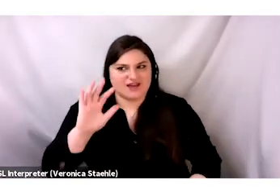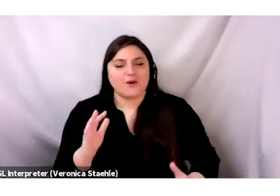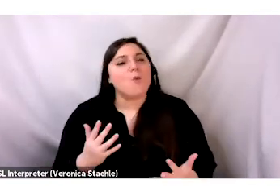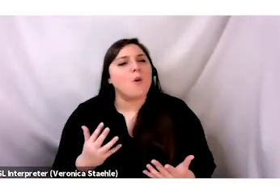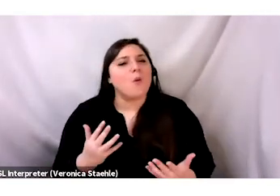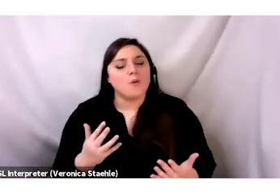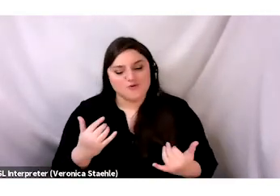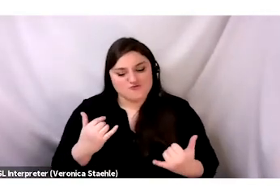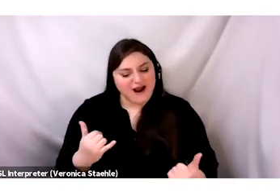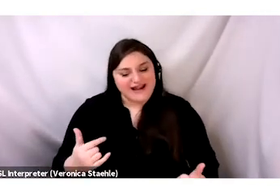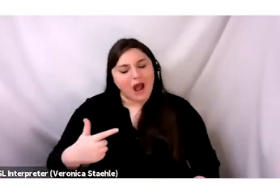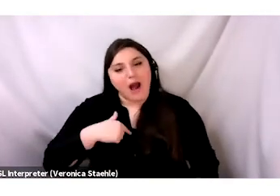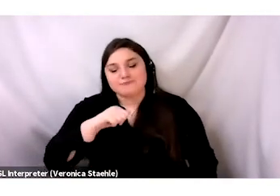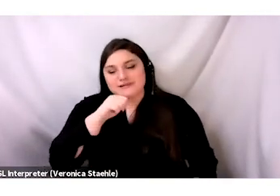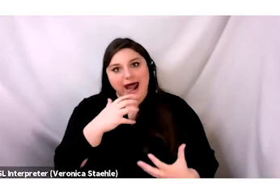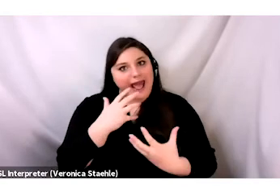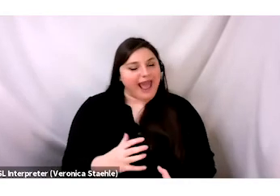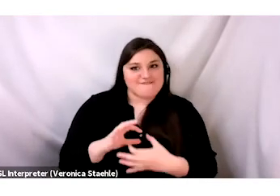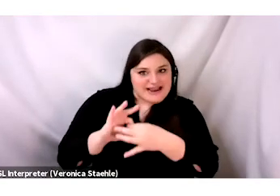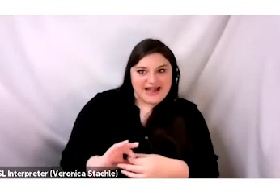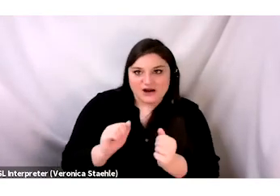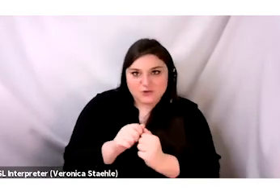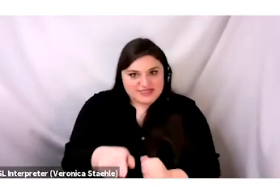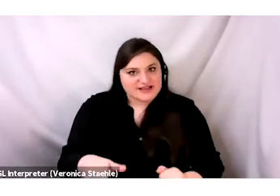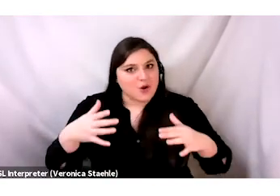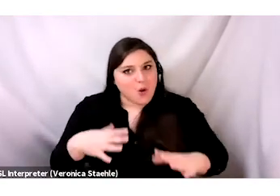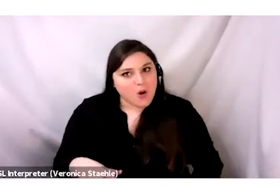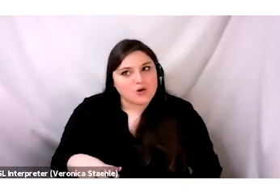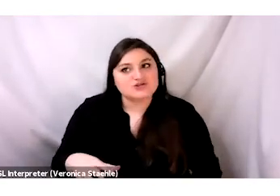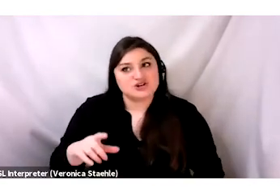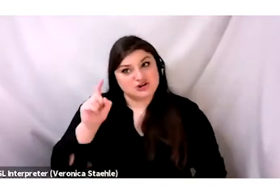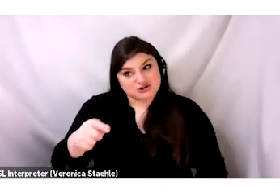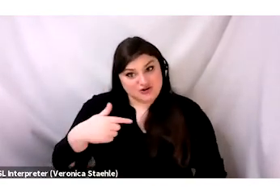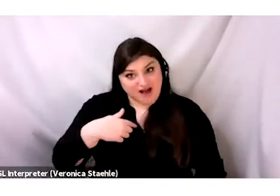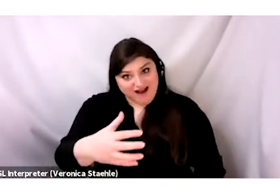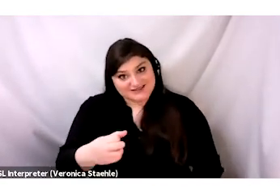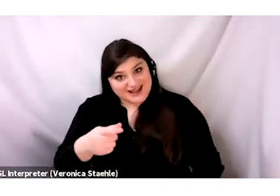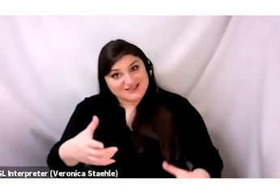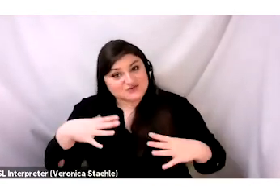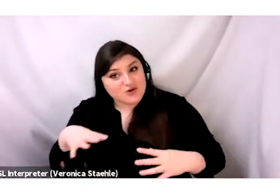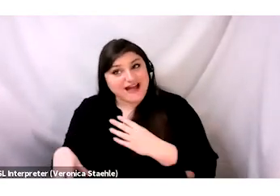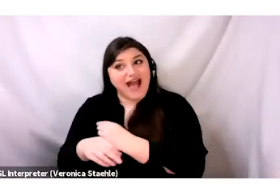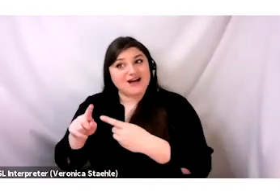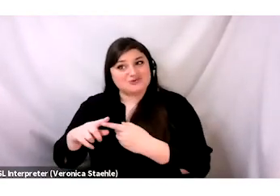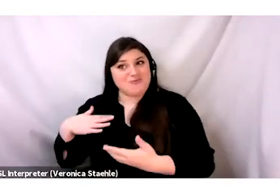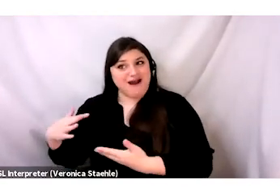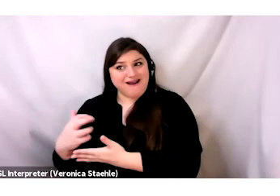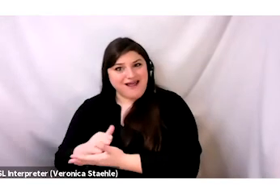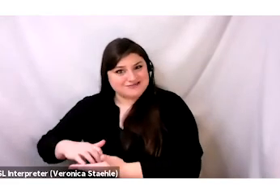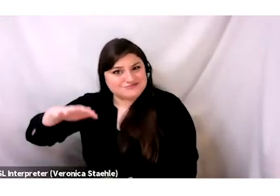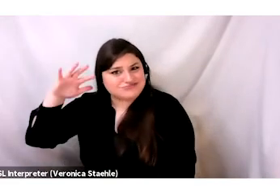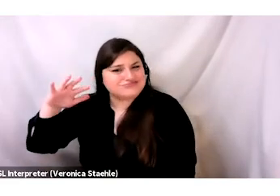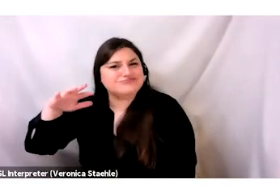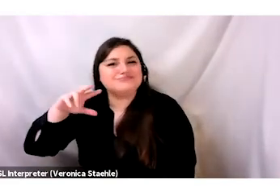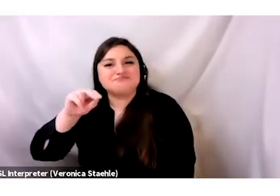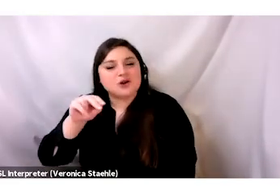Bringing those questions, those critical questions, into our processes of acquiring new things.